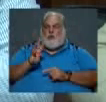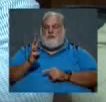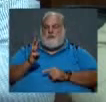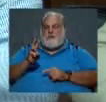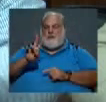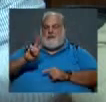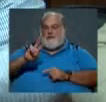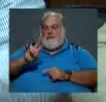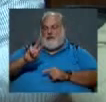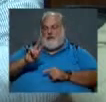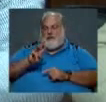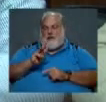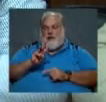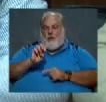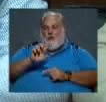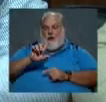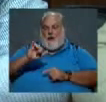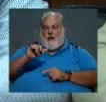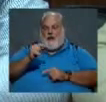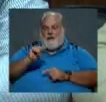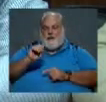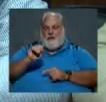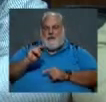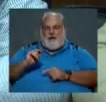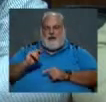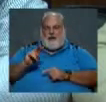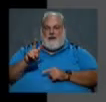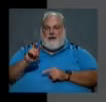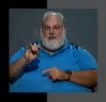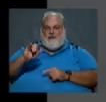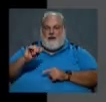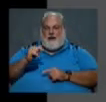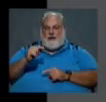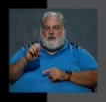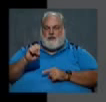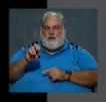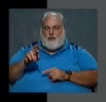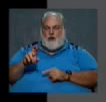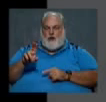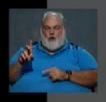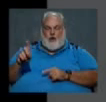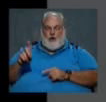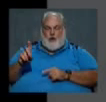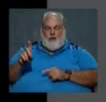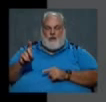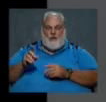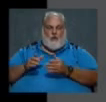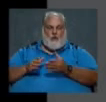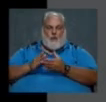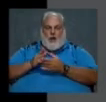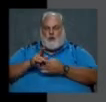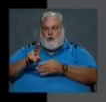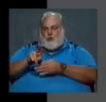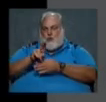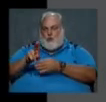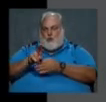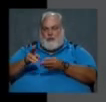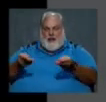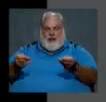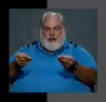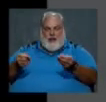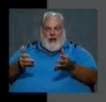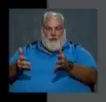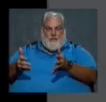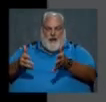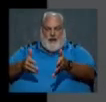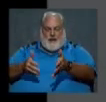G23467, Wellington Village Road right-of-way abandonment, the southeast corner of Wellington Village Road at Wellington Hills Road.